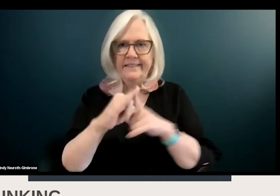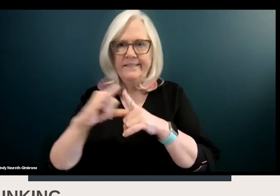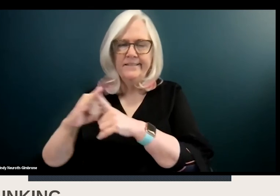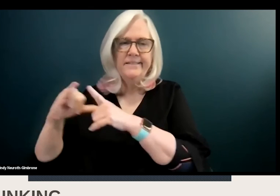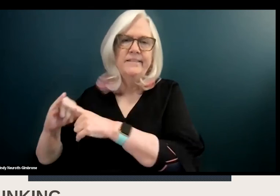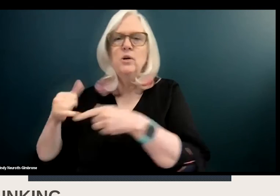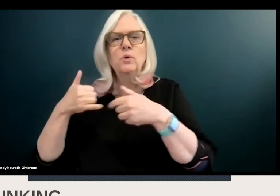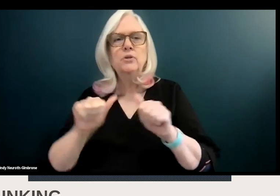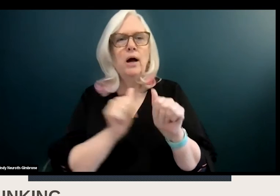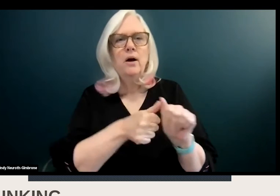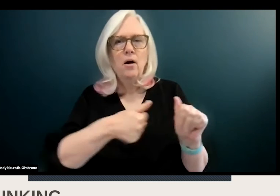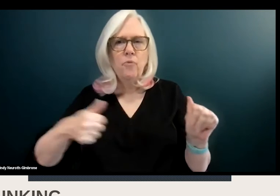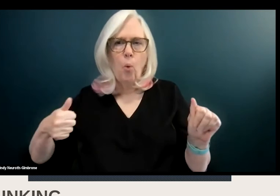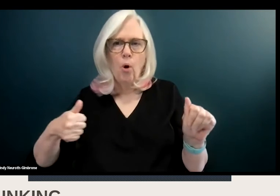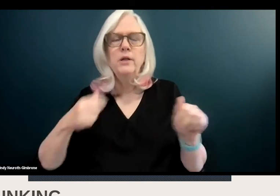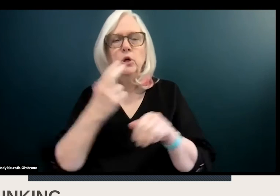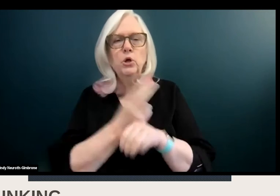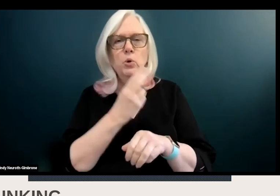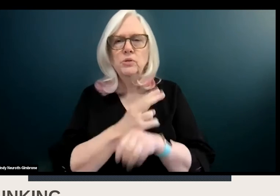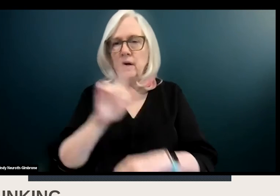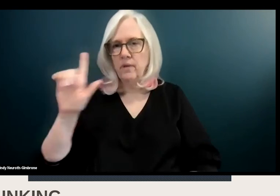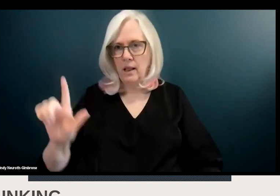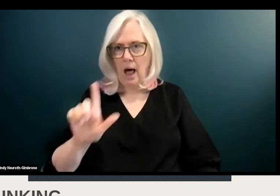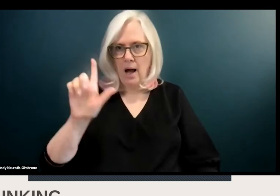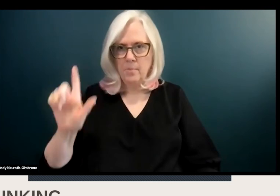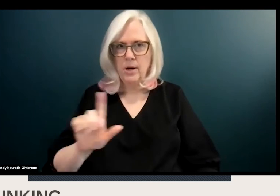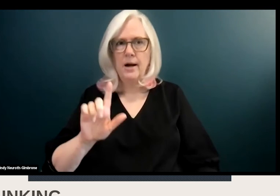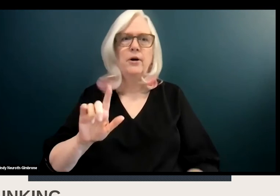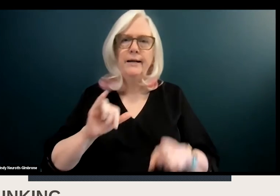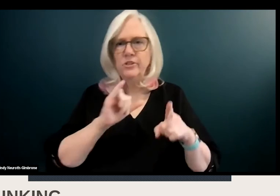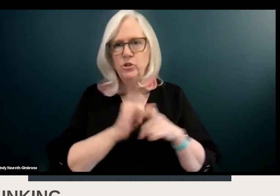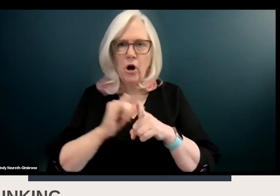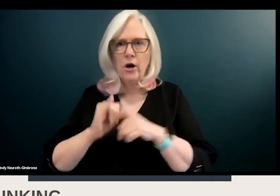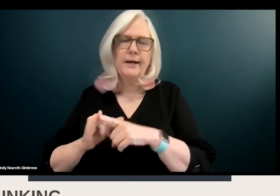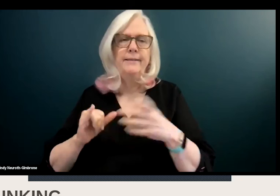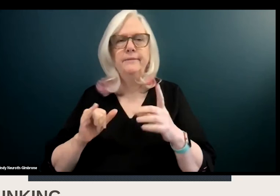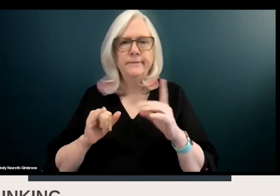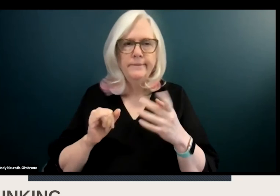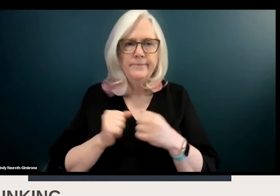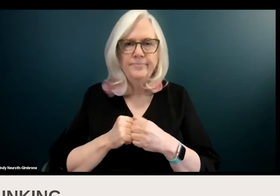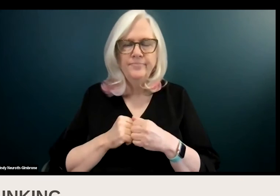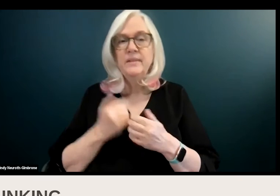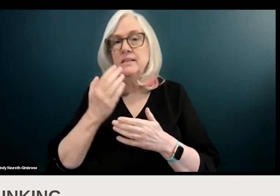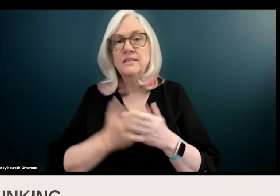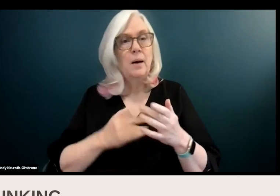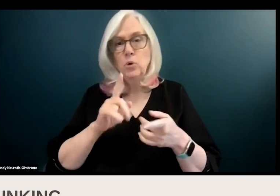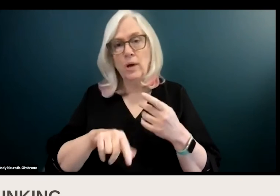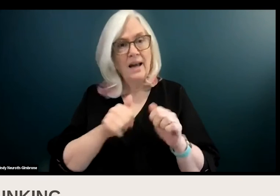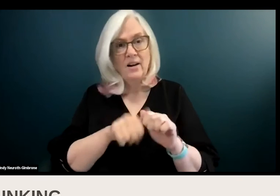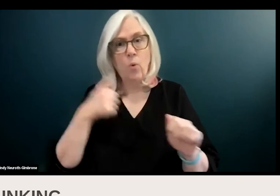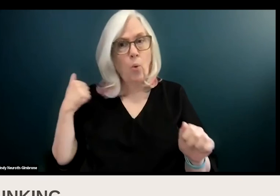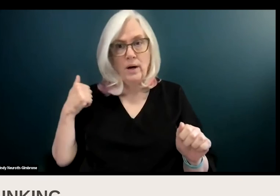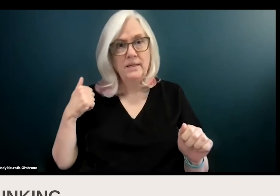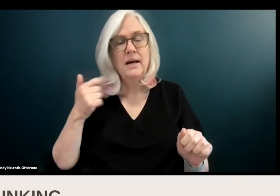the use of library jargon in our instruction. As we previously mentioned, some of it is unavoidable because it is embedded in the